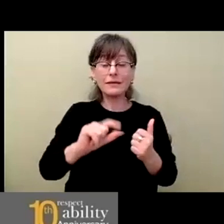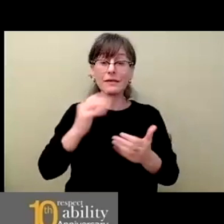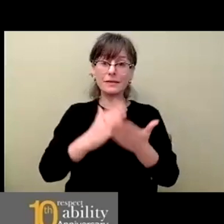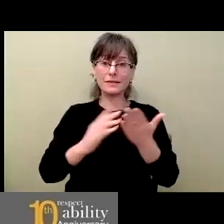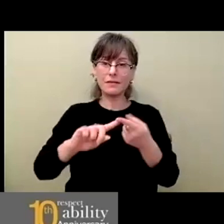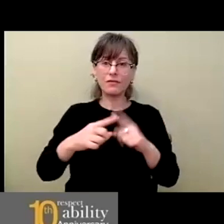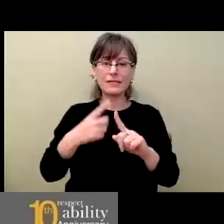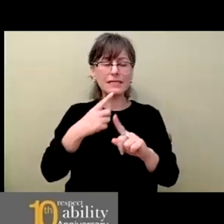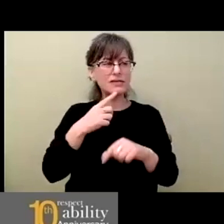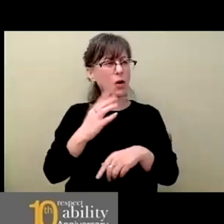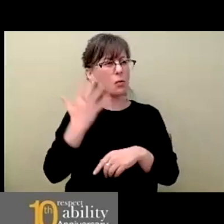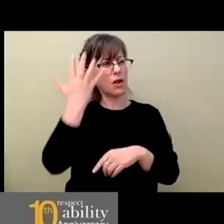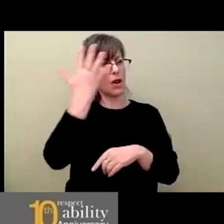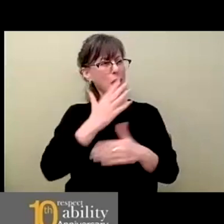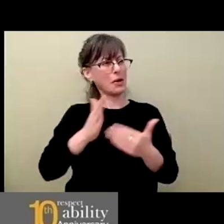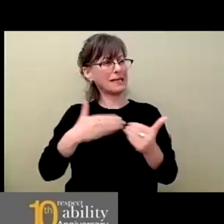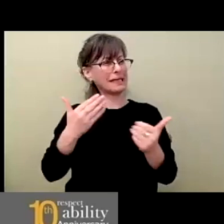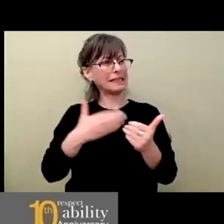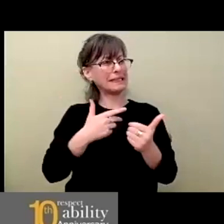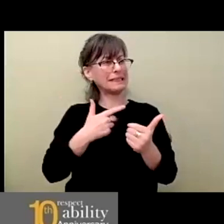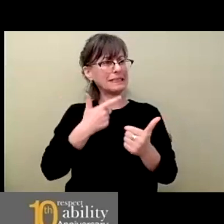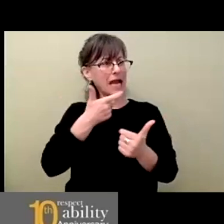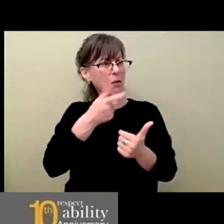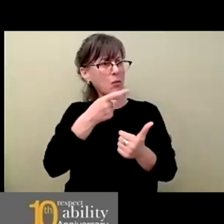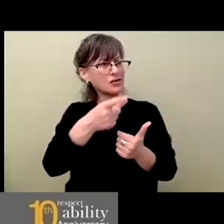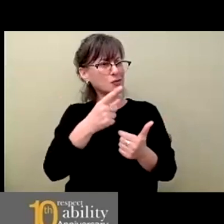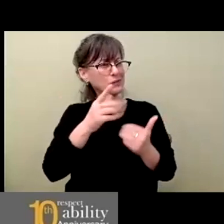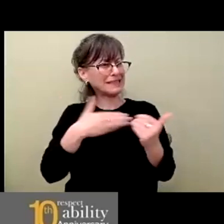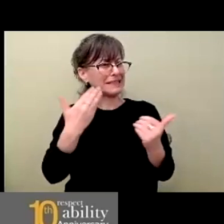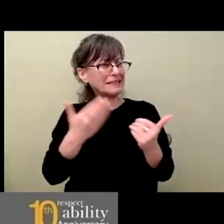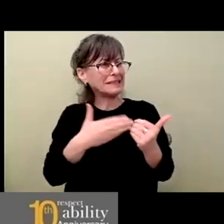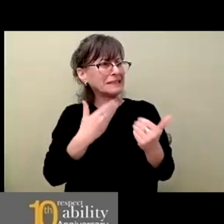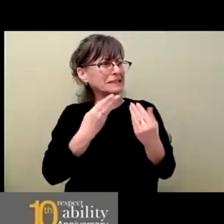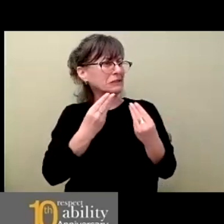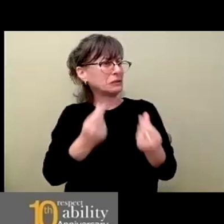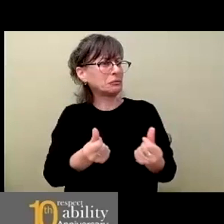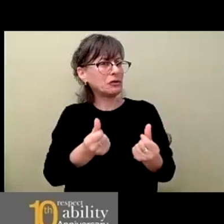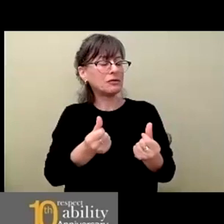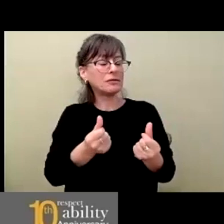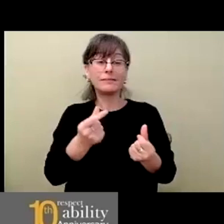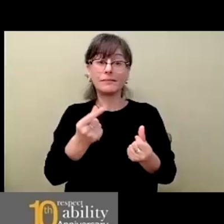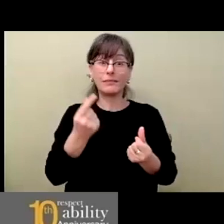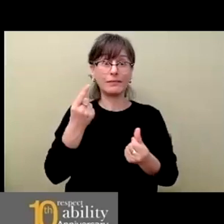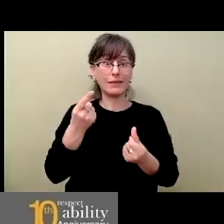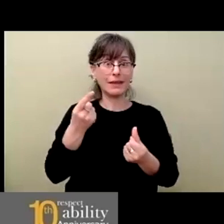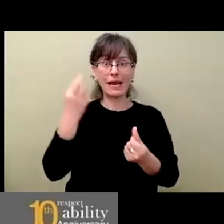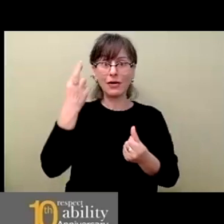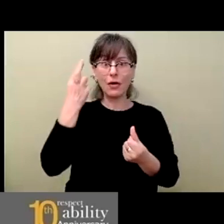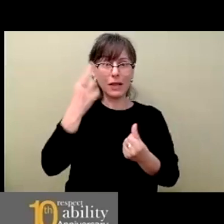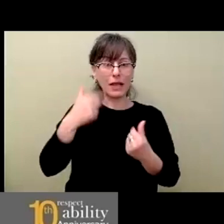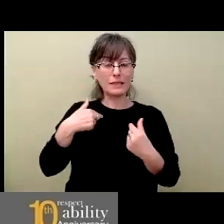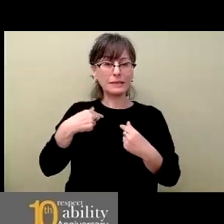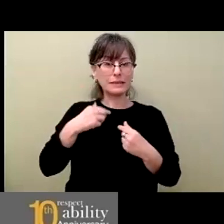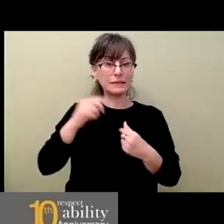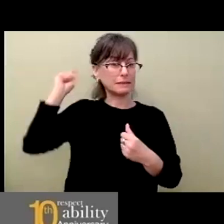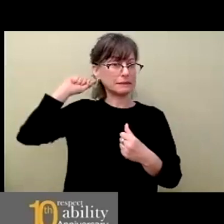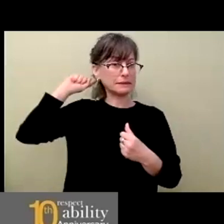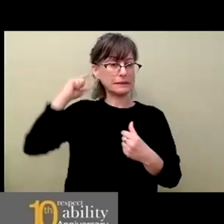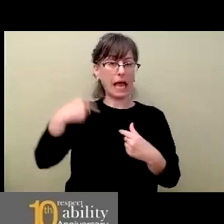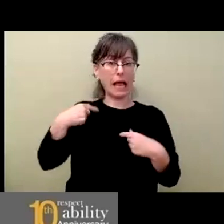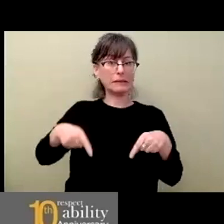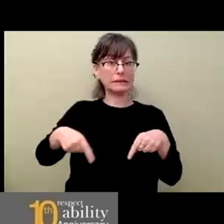it looks so easy when they watch me network, and they don't realize that the entire time I'm incredibly nervous,